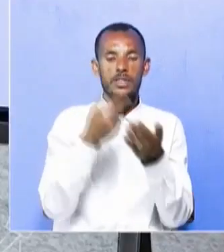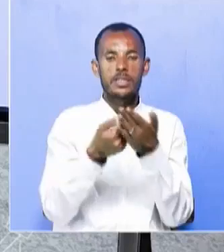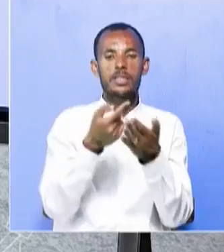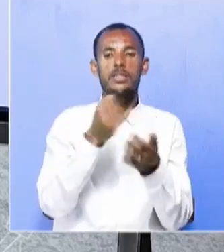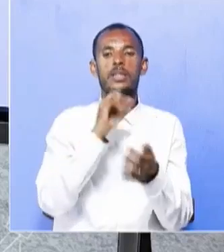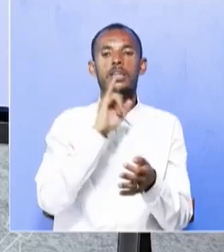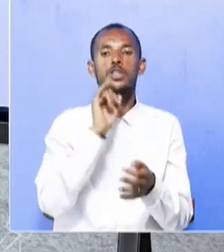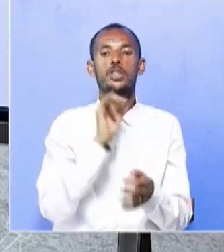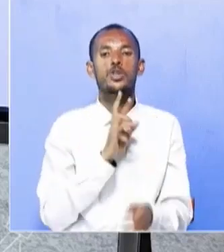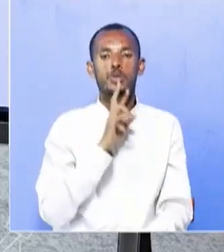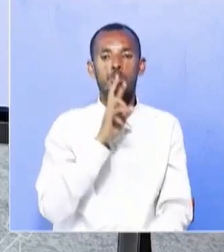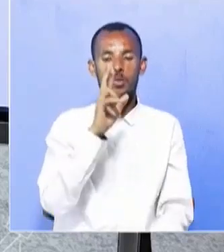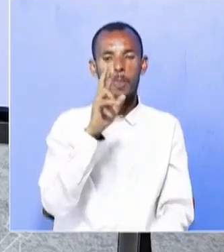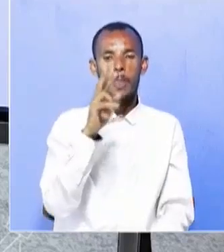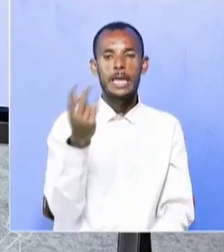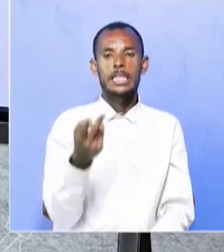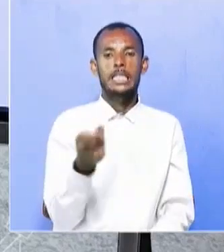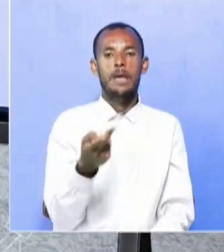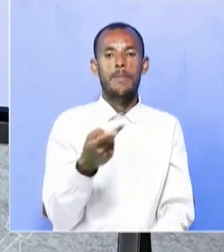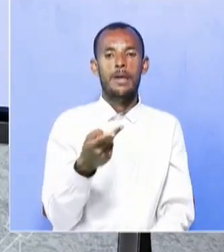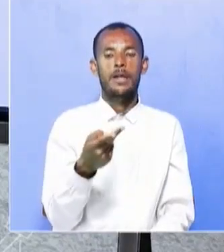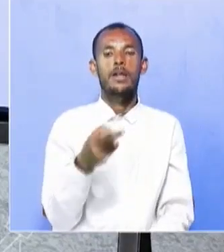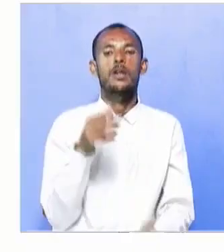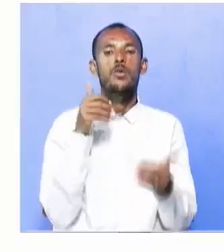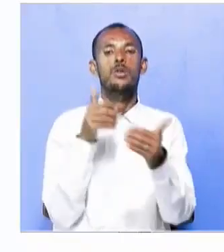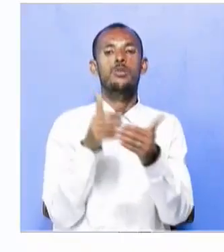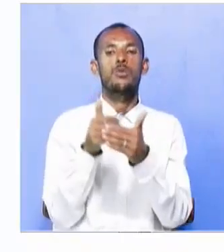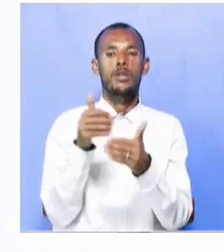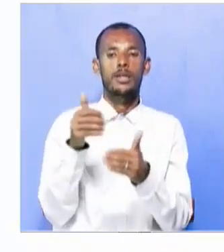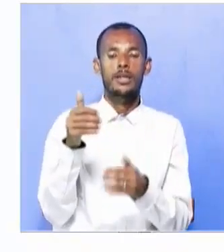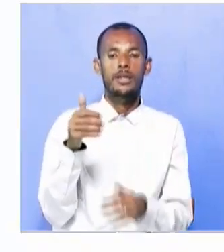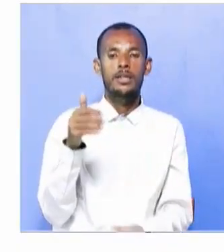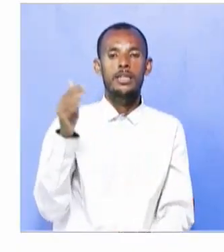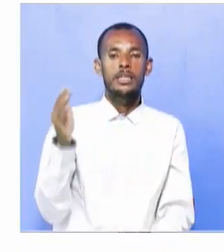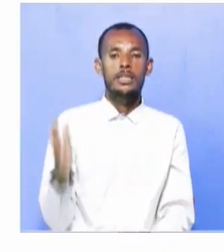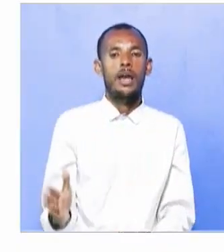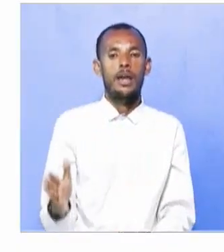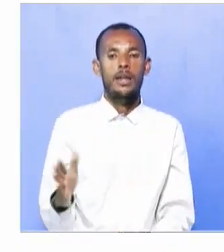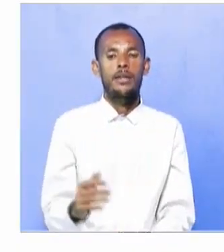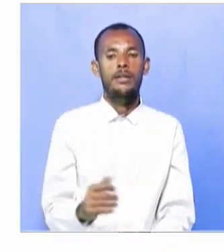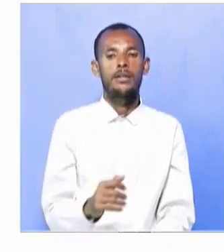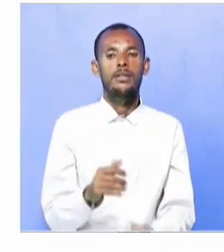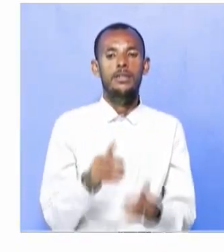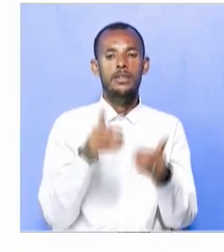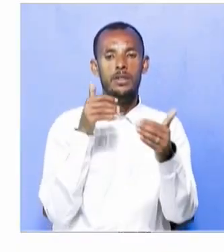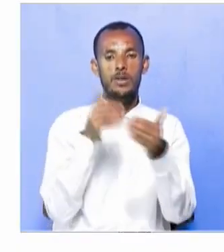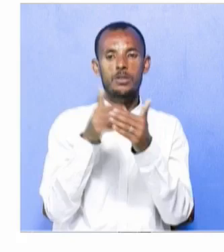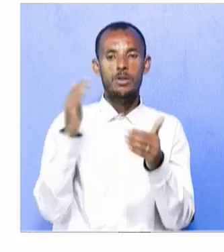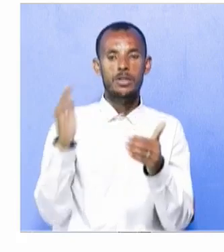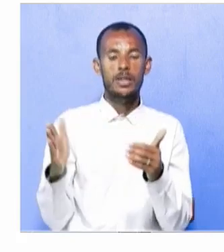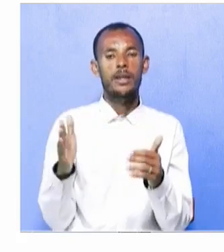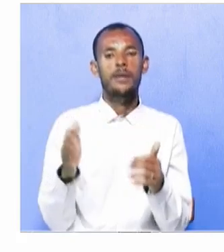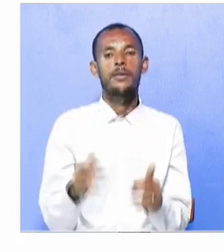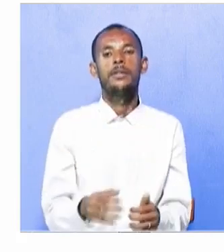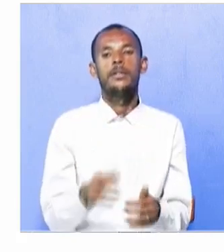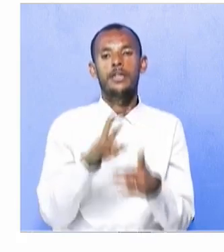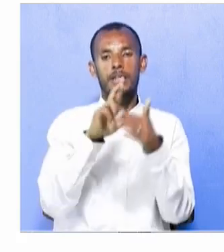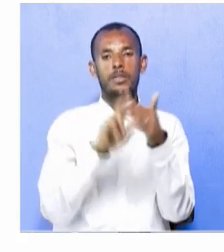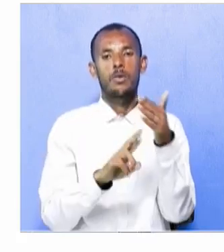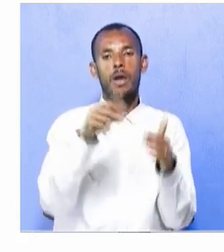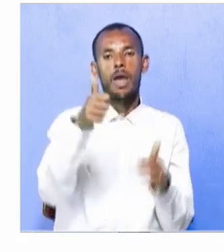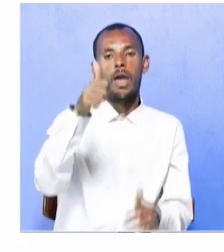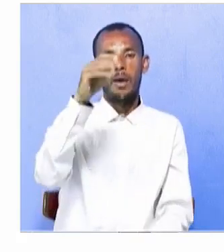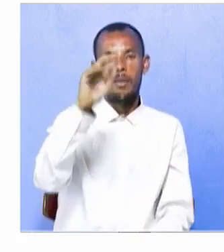true, the pairs of corresponding sides, okay, the pairs of the ratio of corresponding sides,